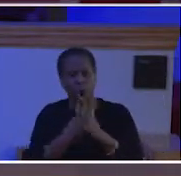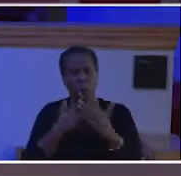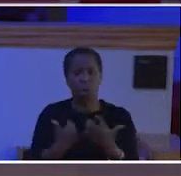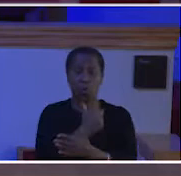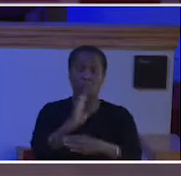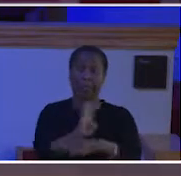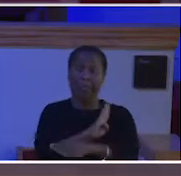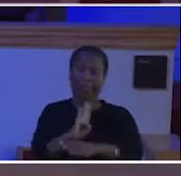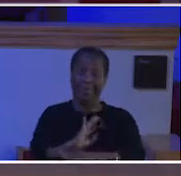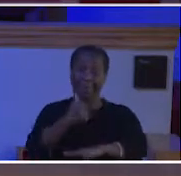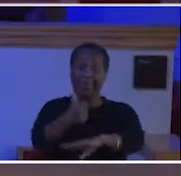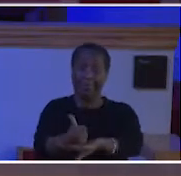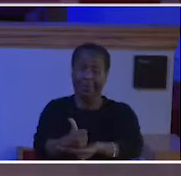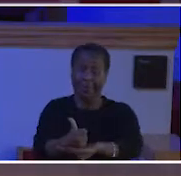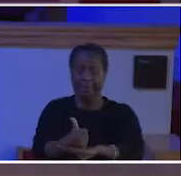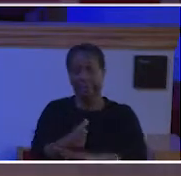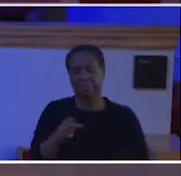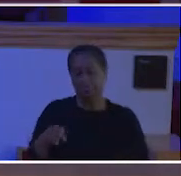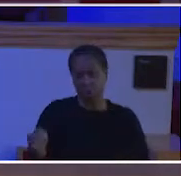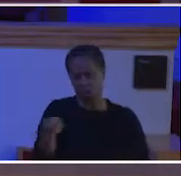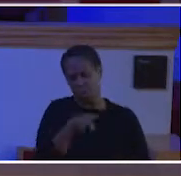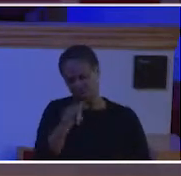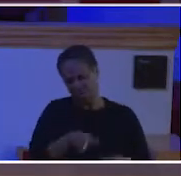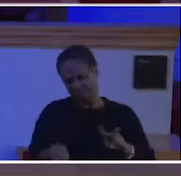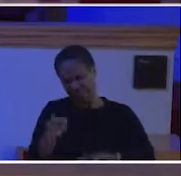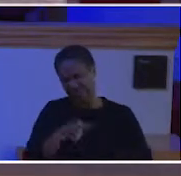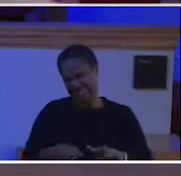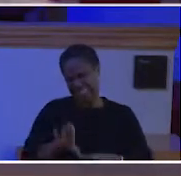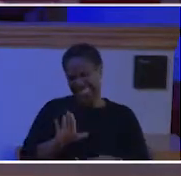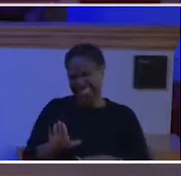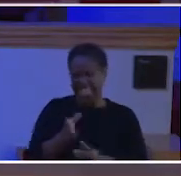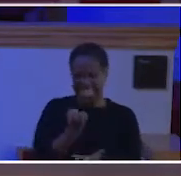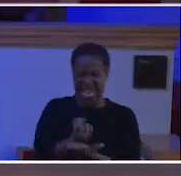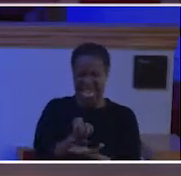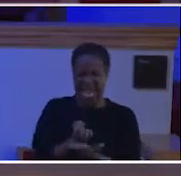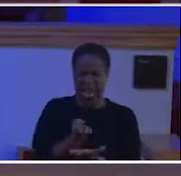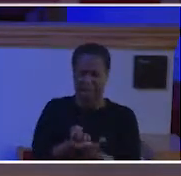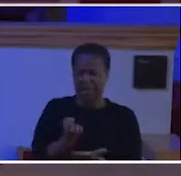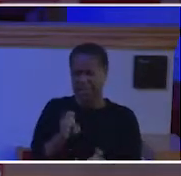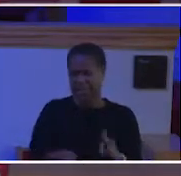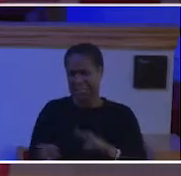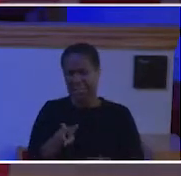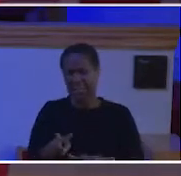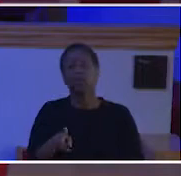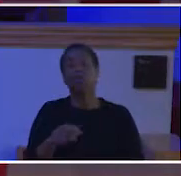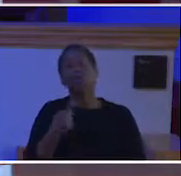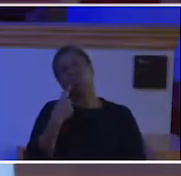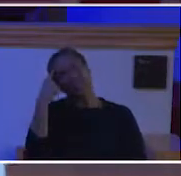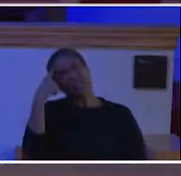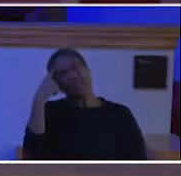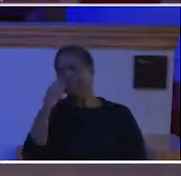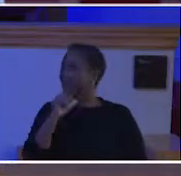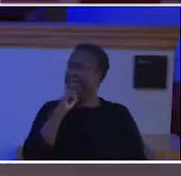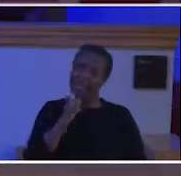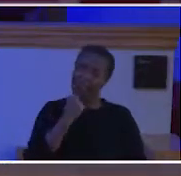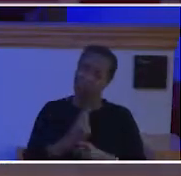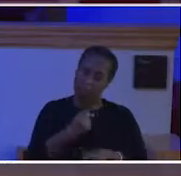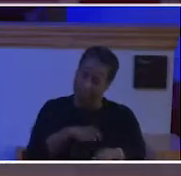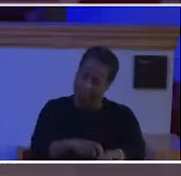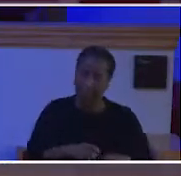business, but when you looked at the instability of the economy, you said it's not the right